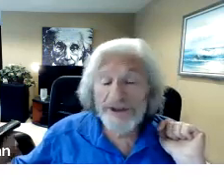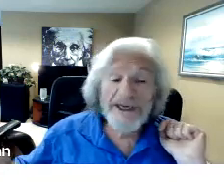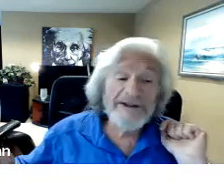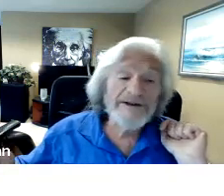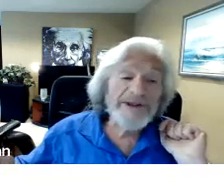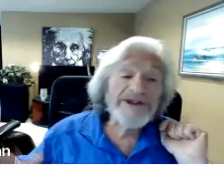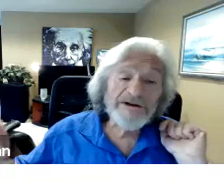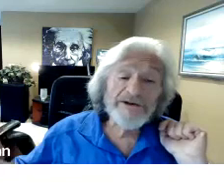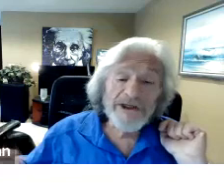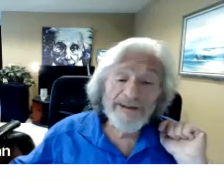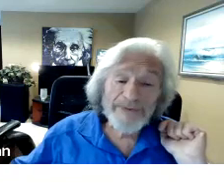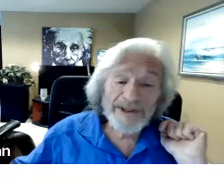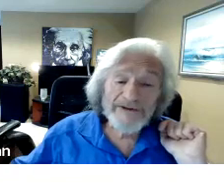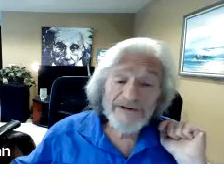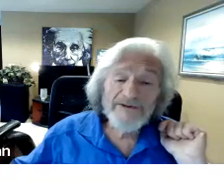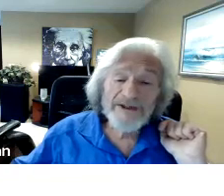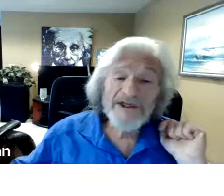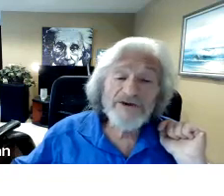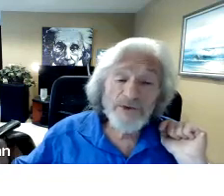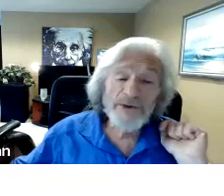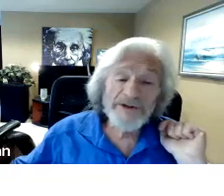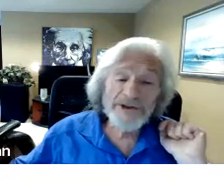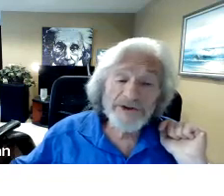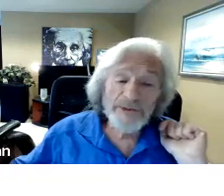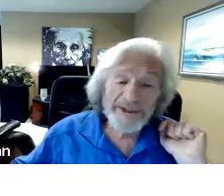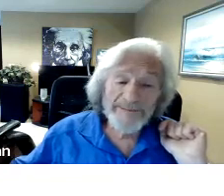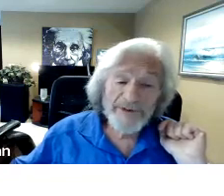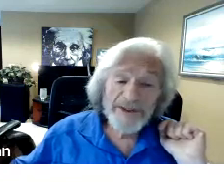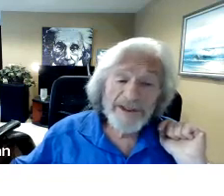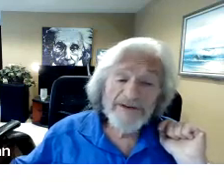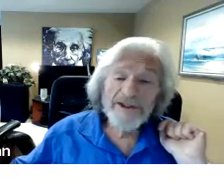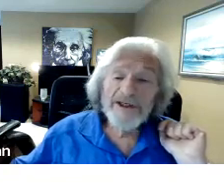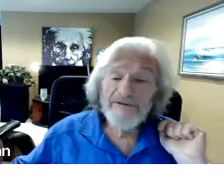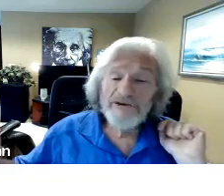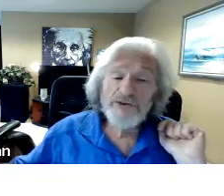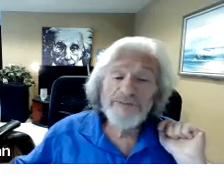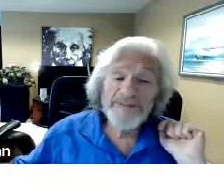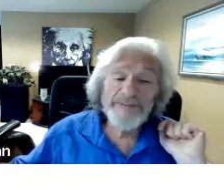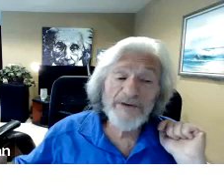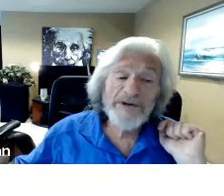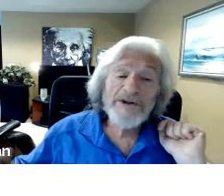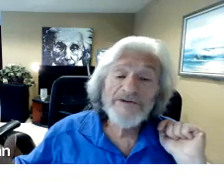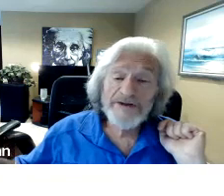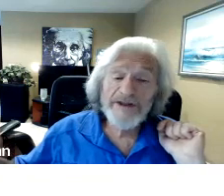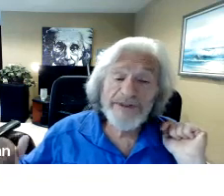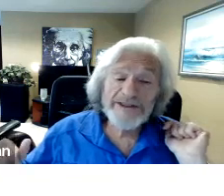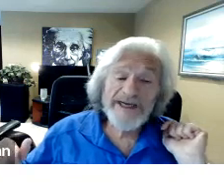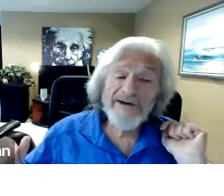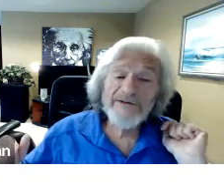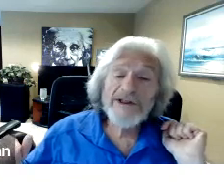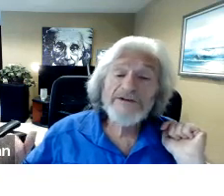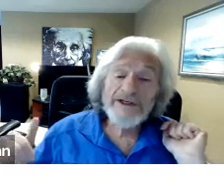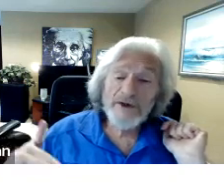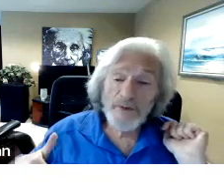not adjudicated, but declared competent, that they knew what they were doing. And they could have two people that they